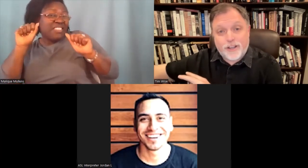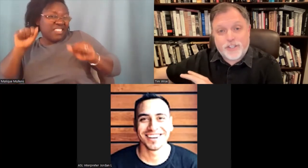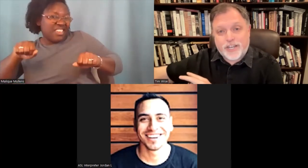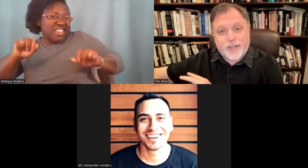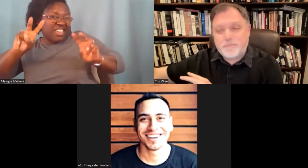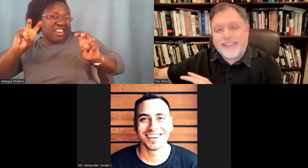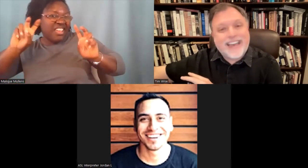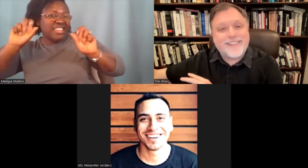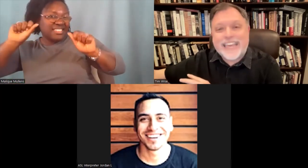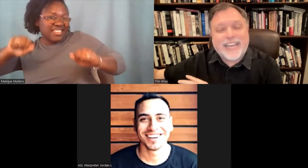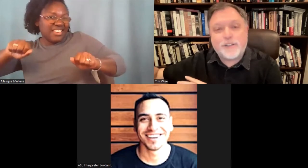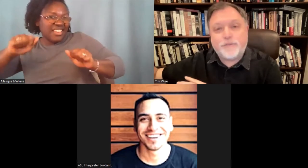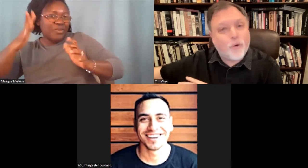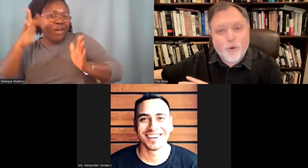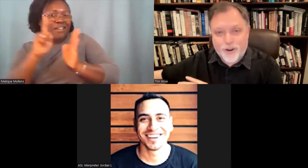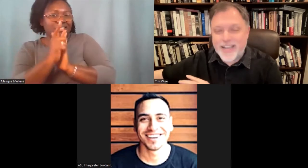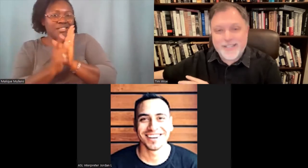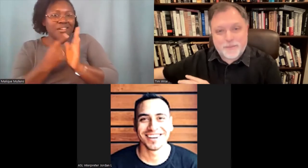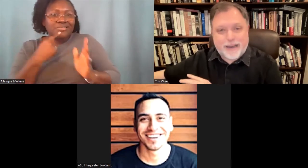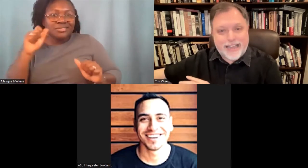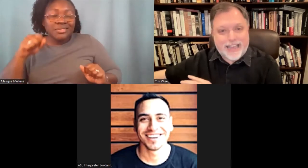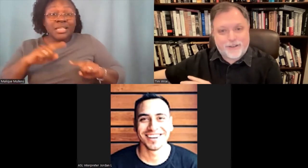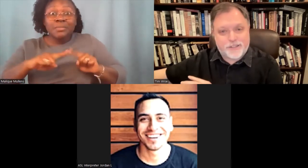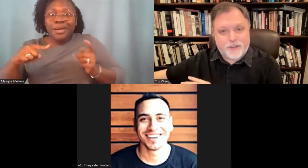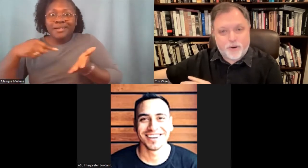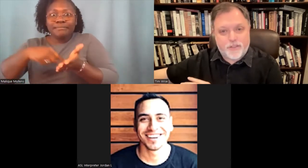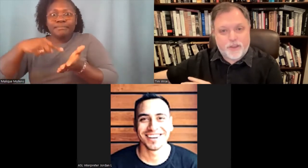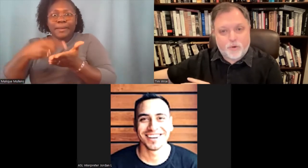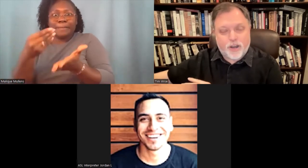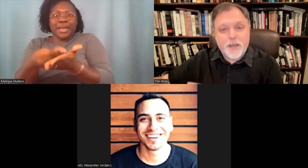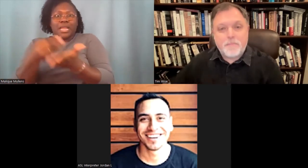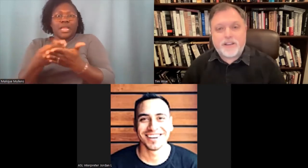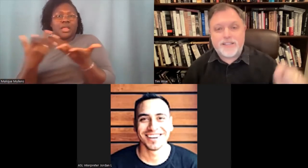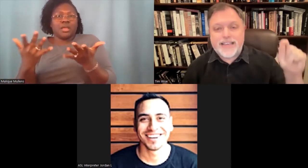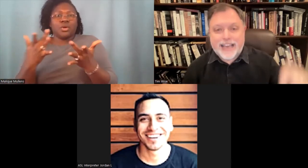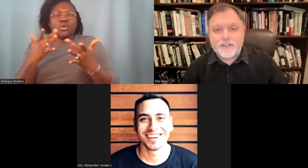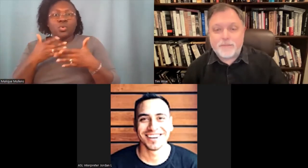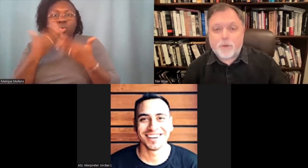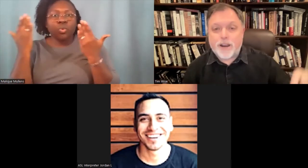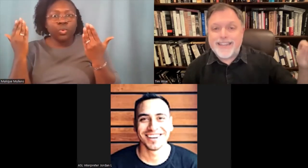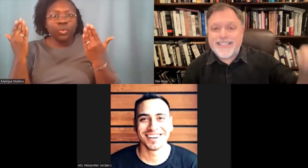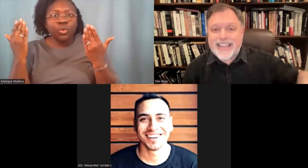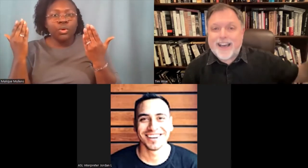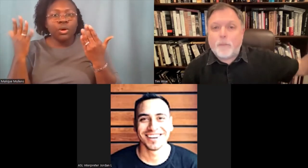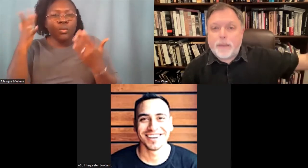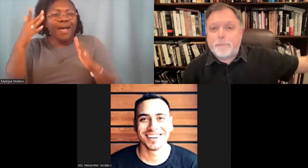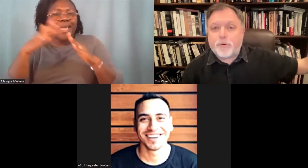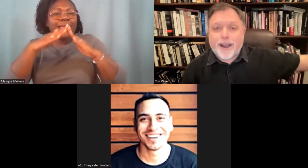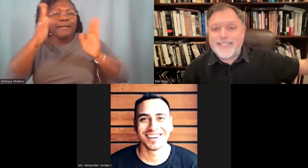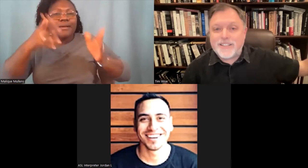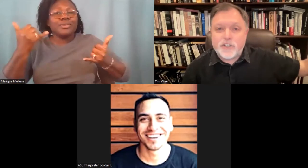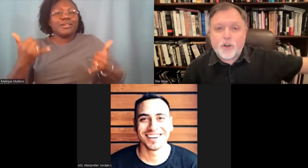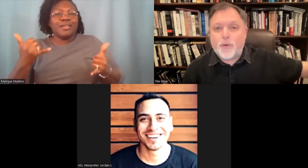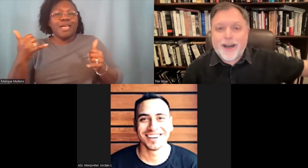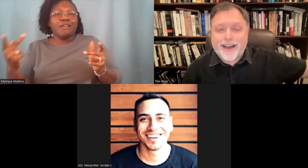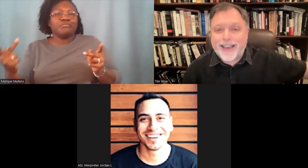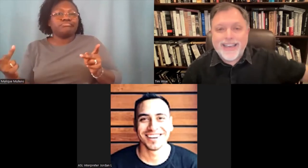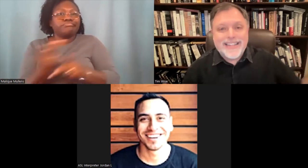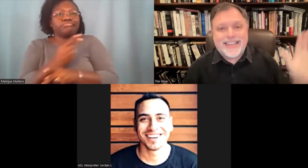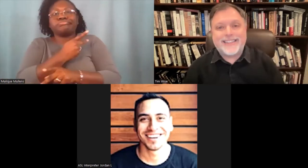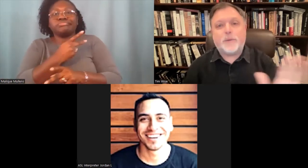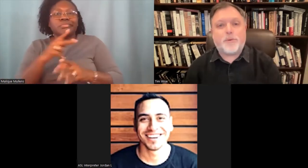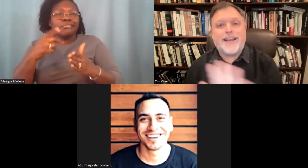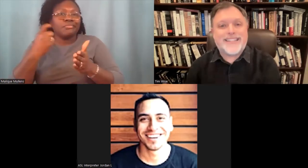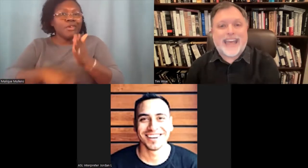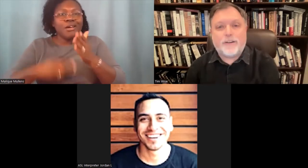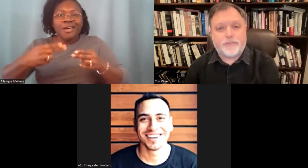the law has changed, but now they can't afford to buy a house anywhere they want because the housing market has now been priced so high